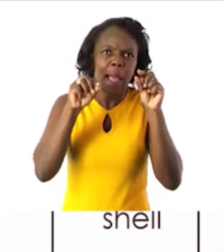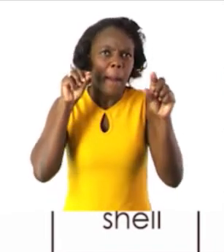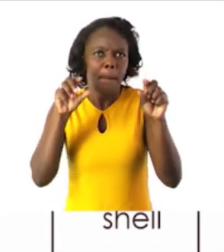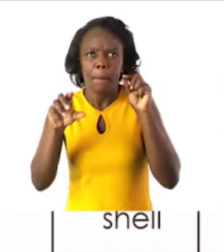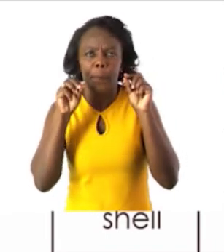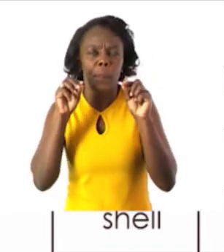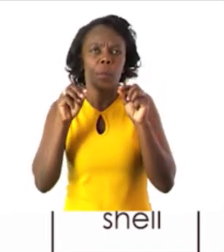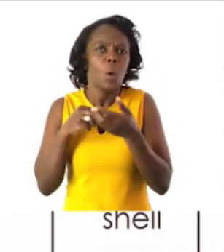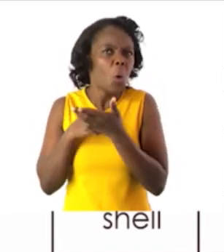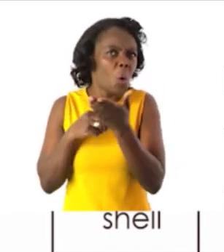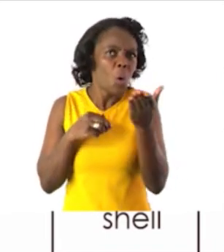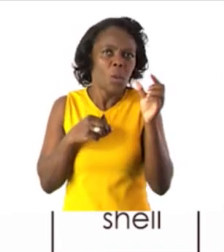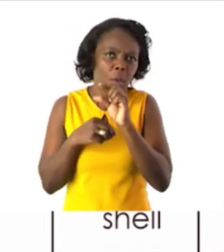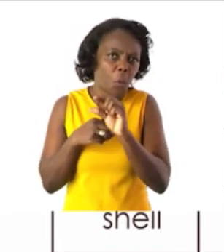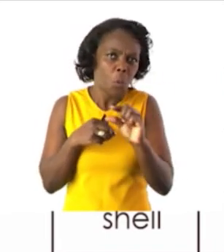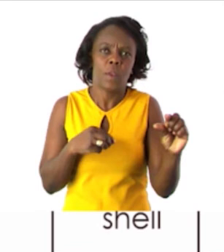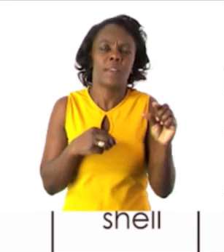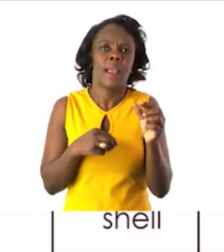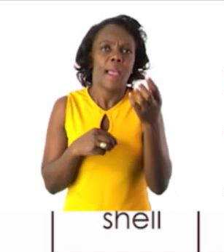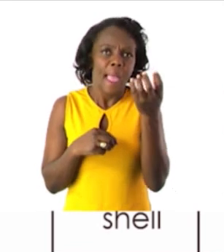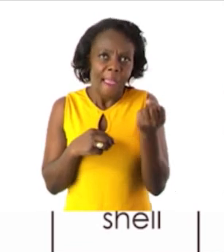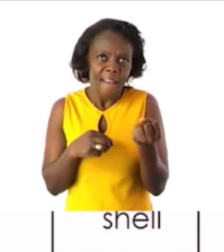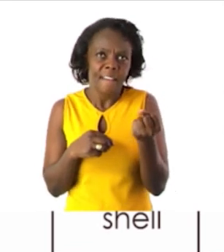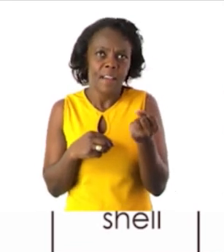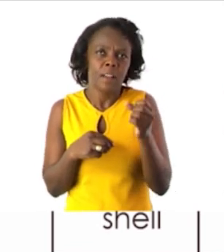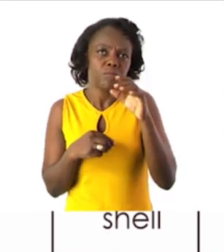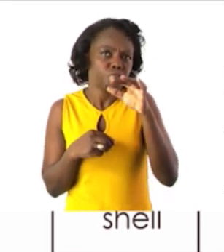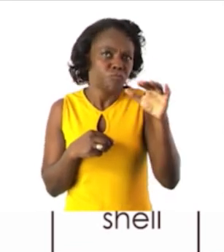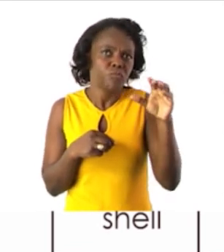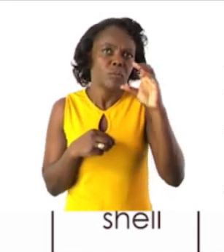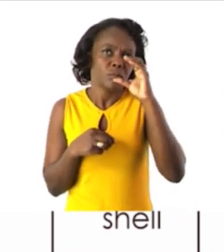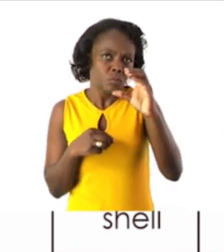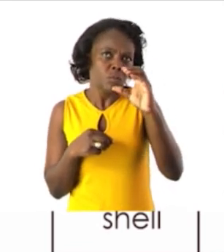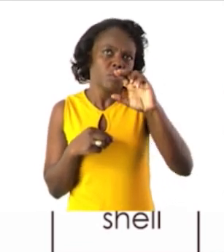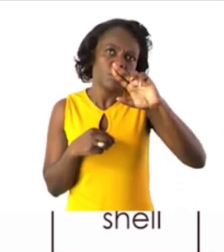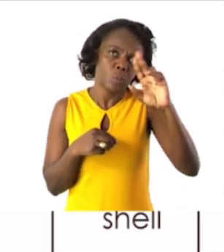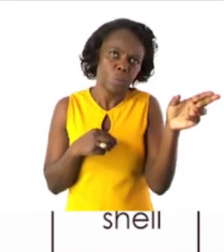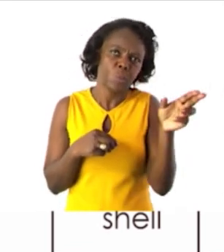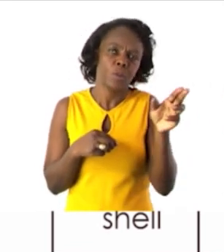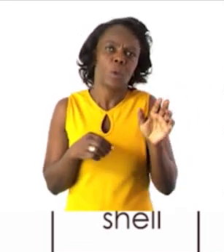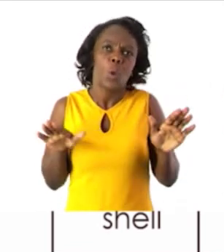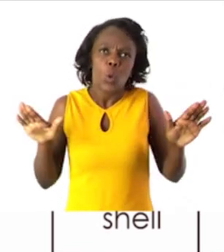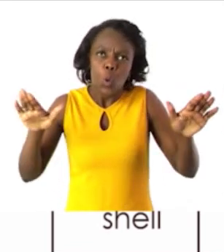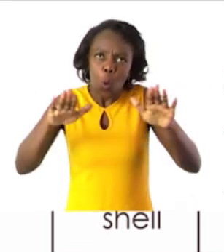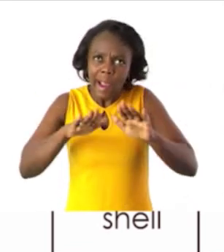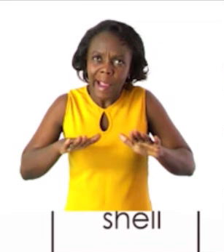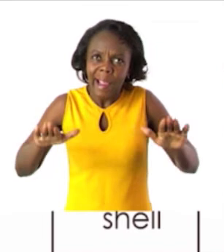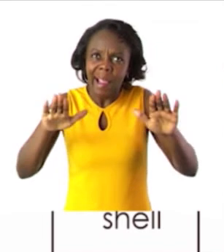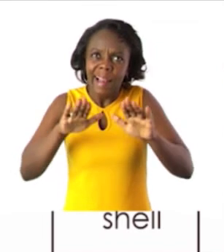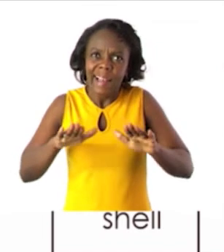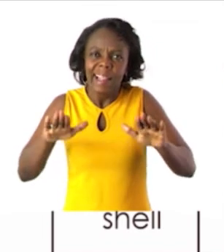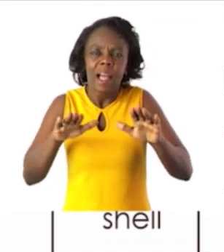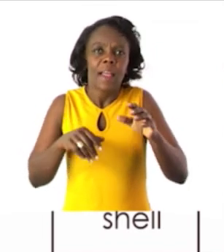the t and the h sound. And we are going to do what with them? You have to color them out. All the words that are